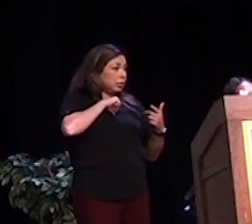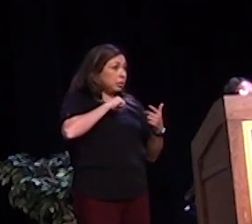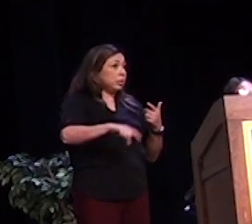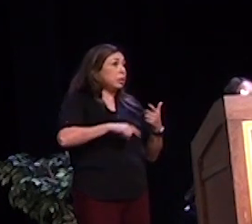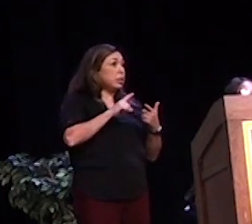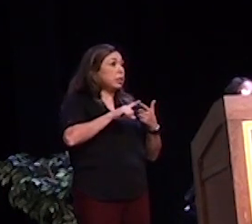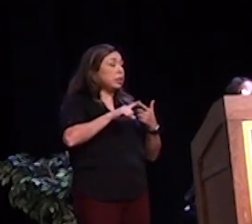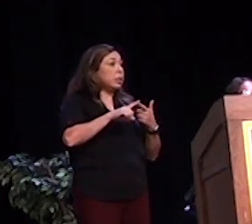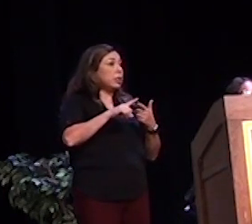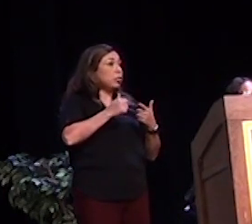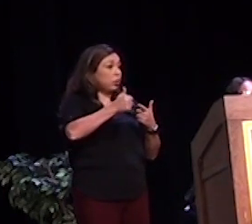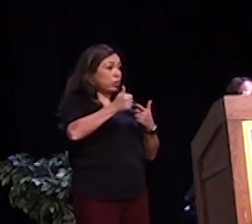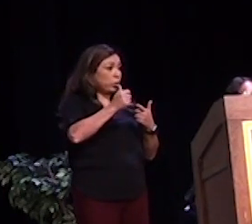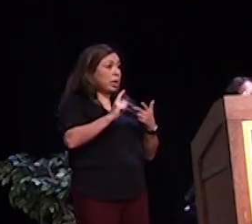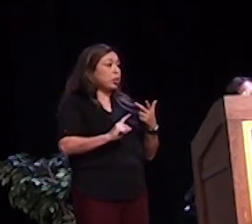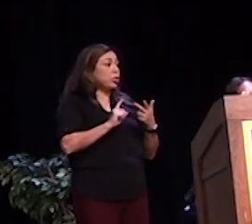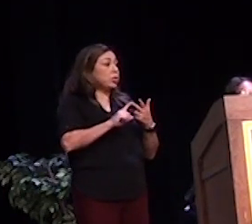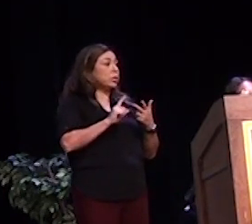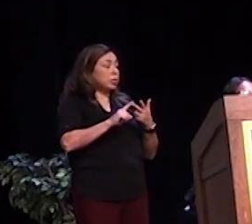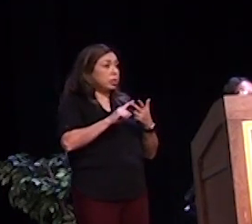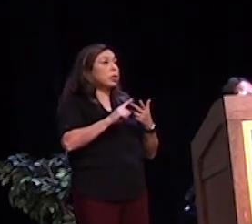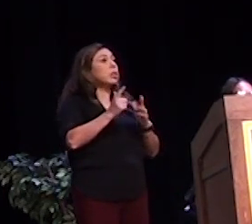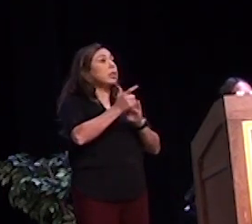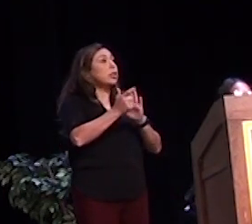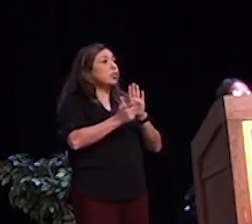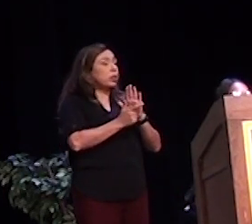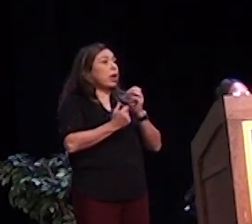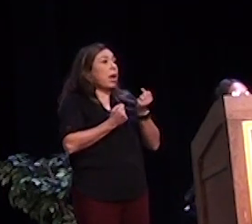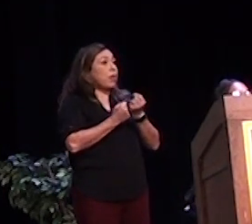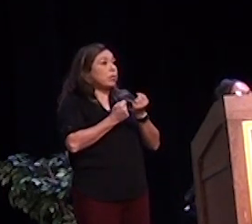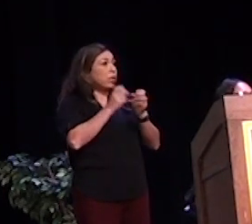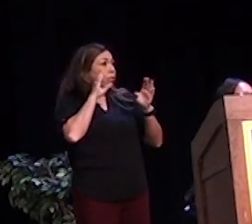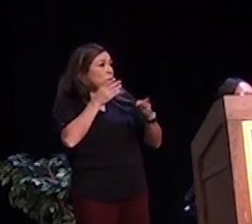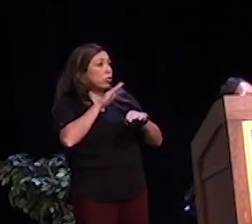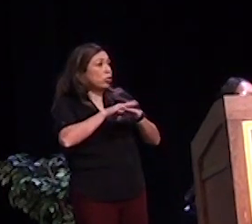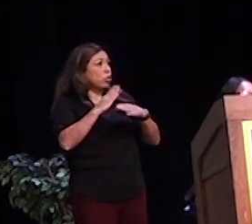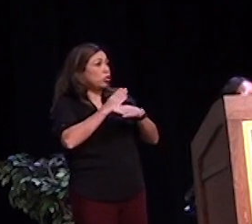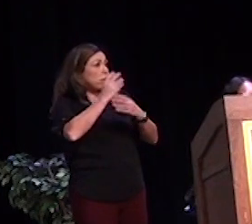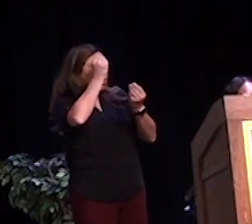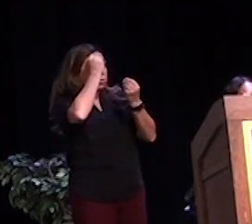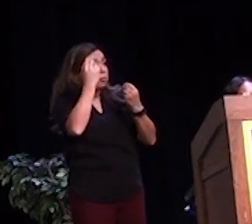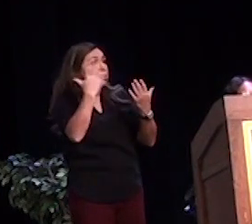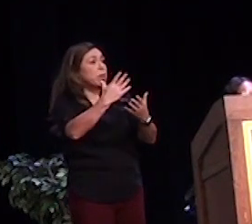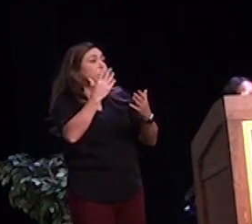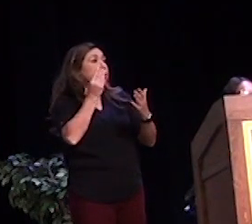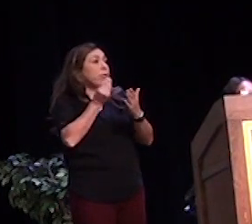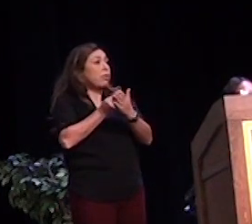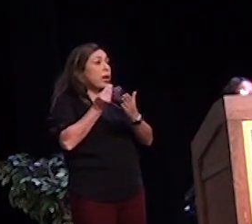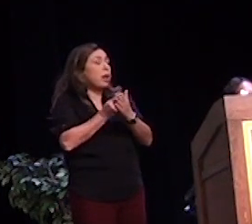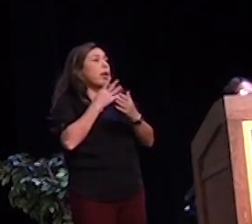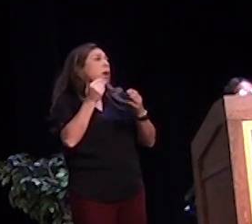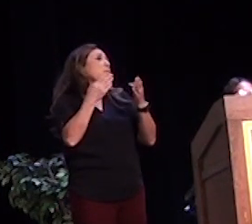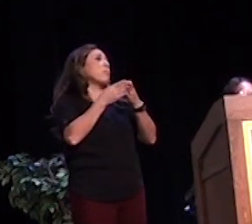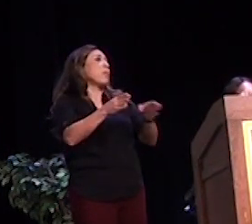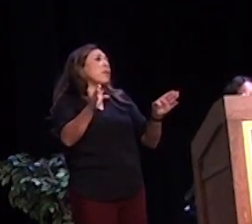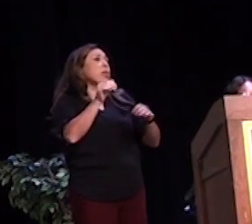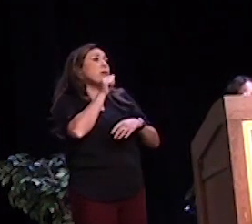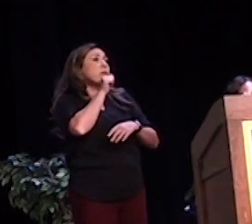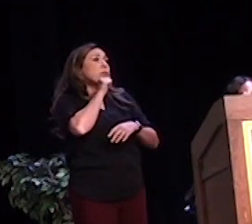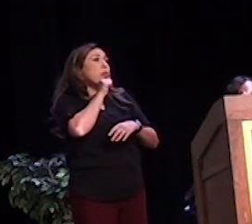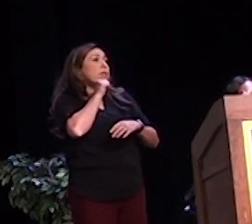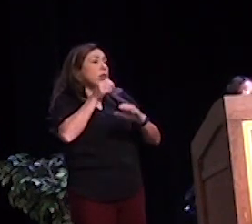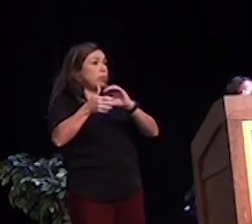transportation, supporting a legislative advocacy coalition focused on sharing messaging, financing, and